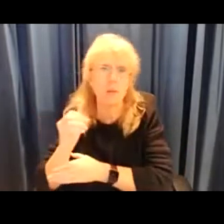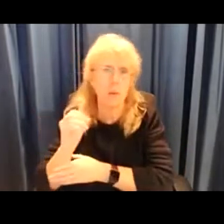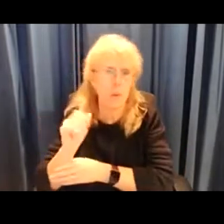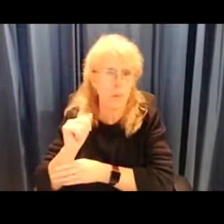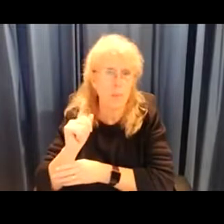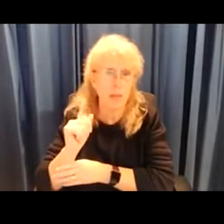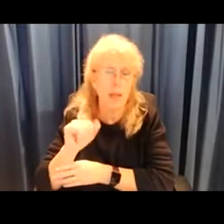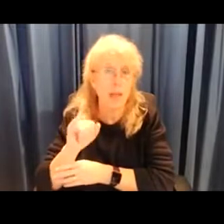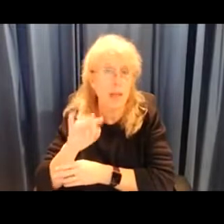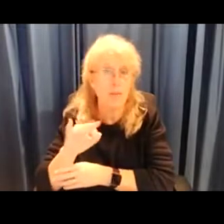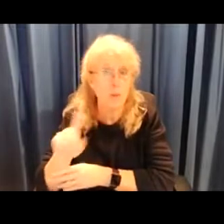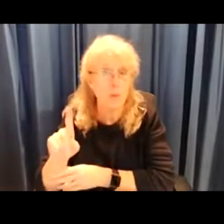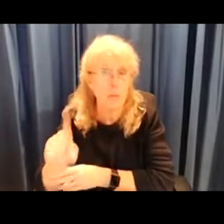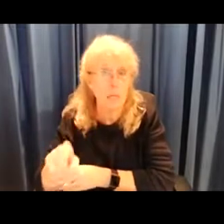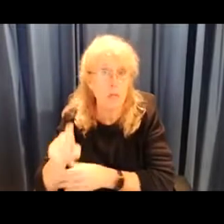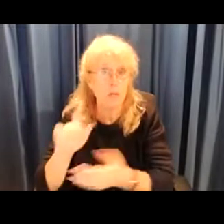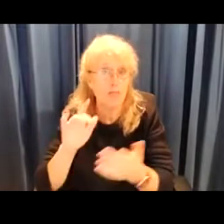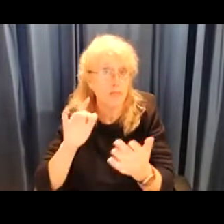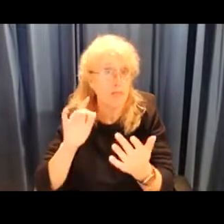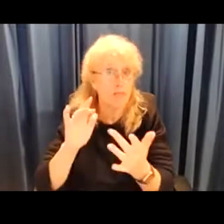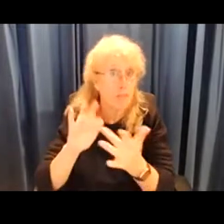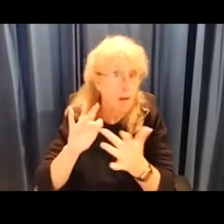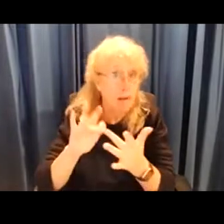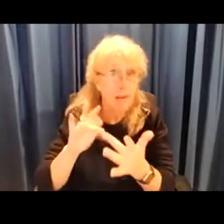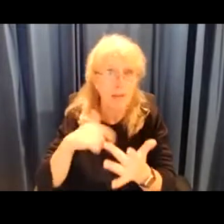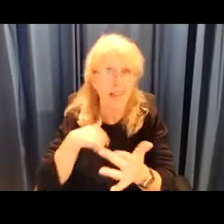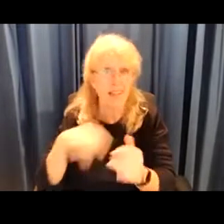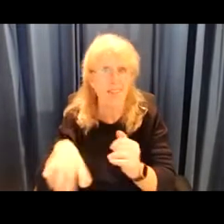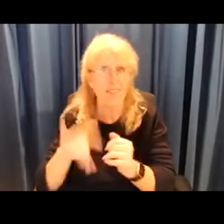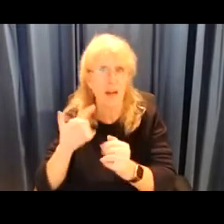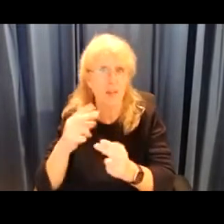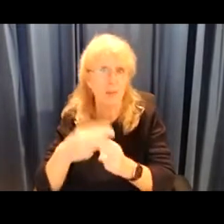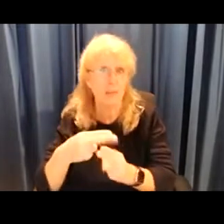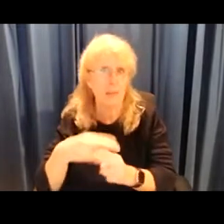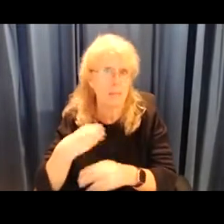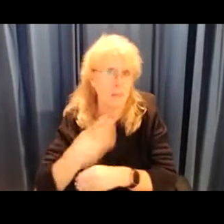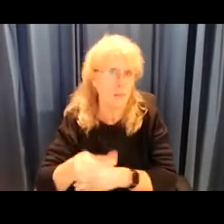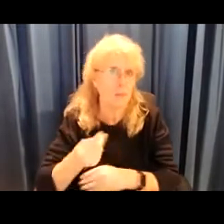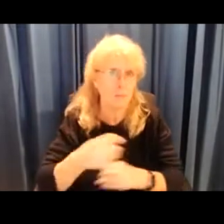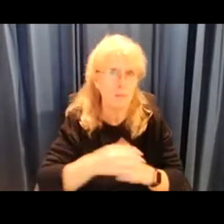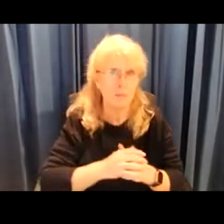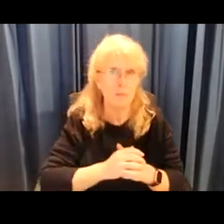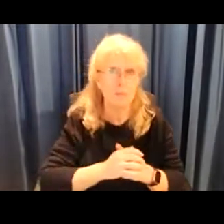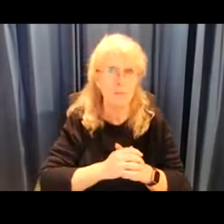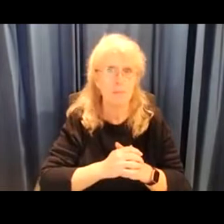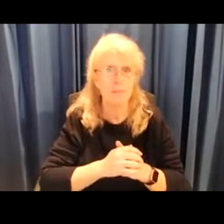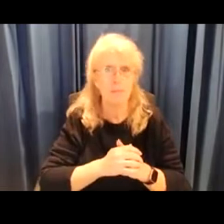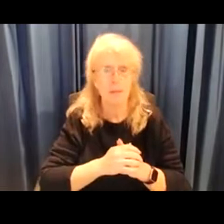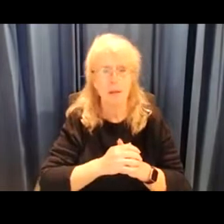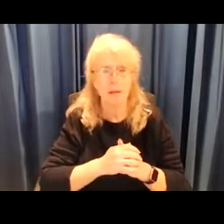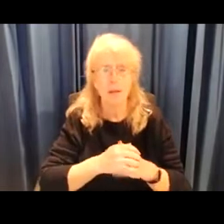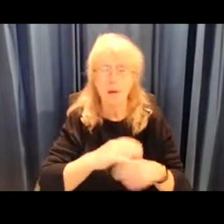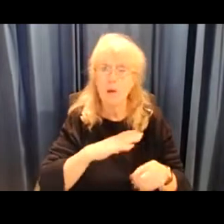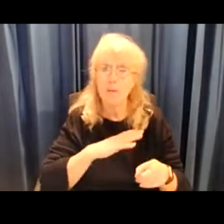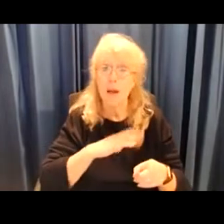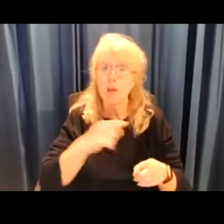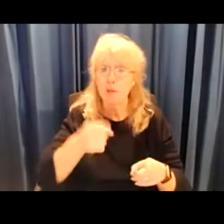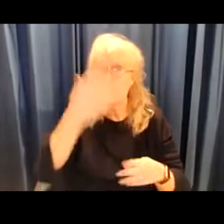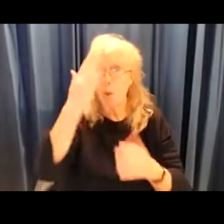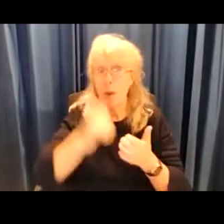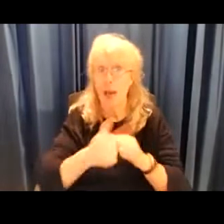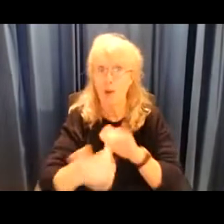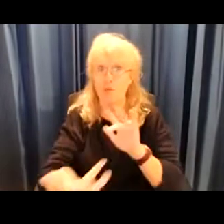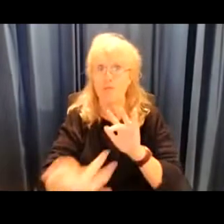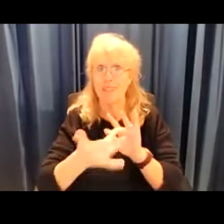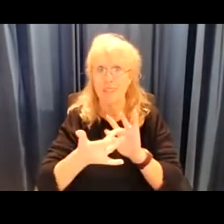need contacts, I can find you those. Okay. Well, and you know how to reach me.